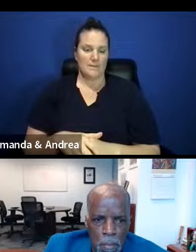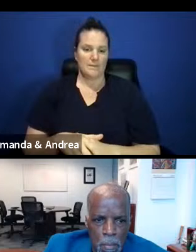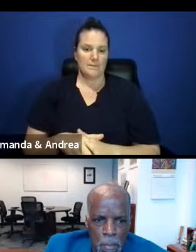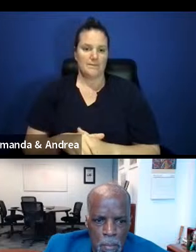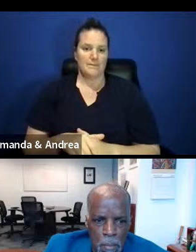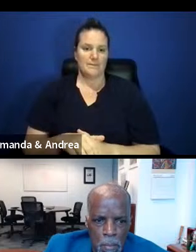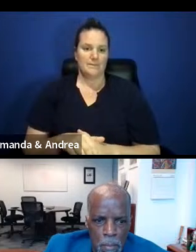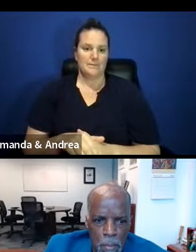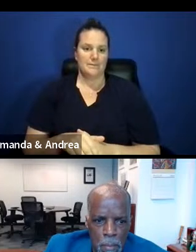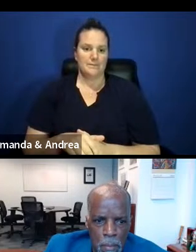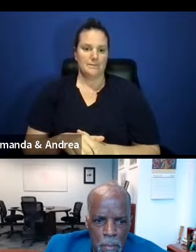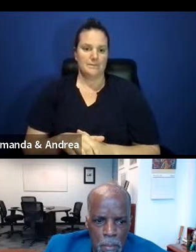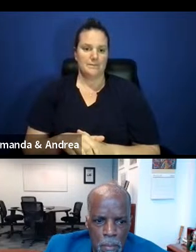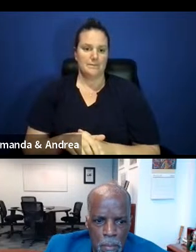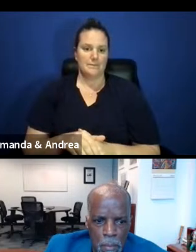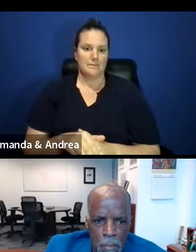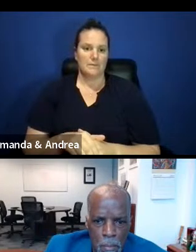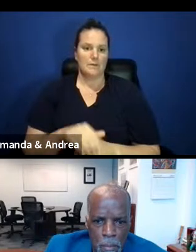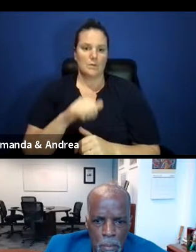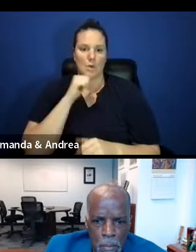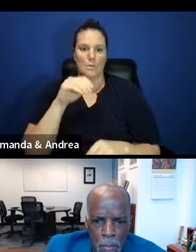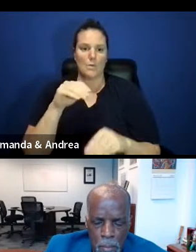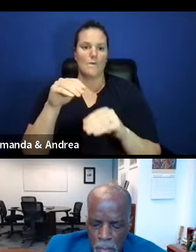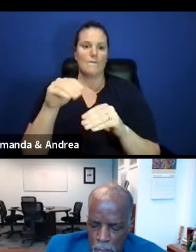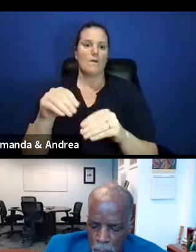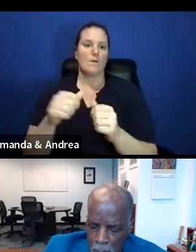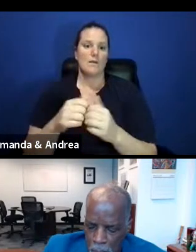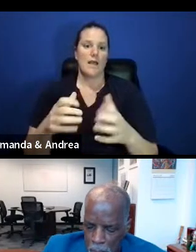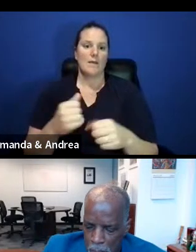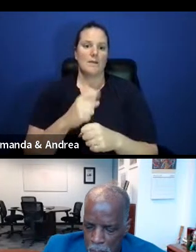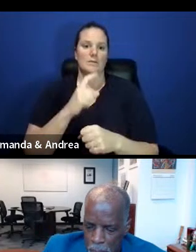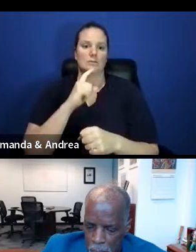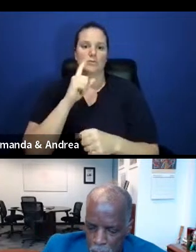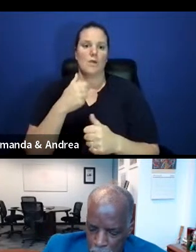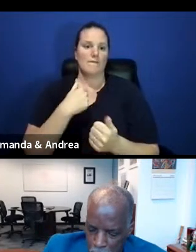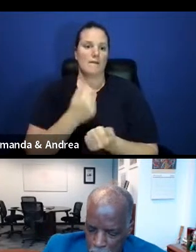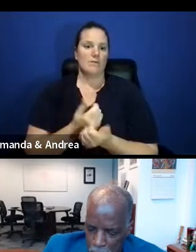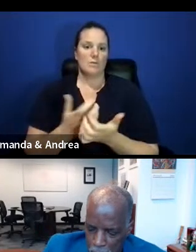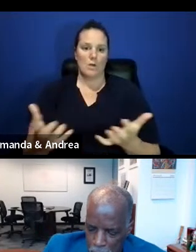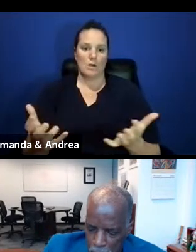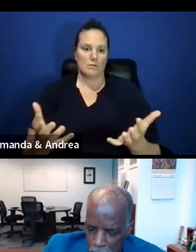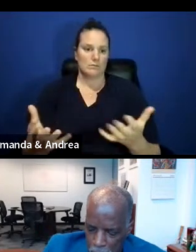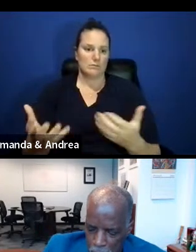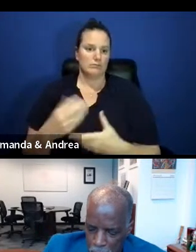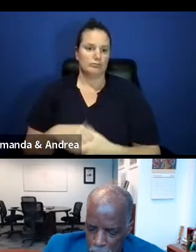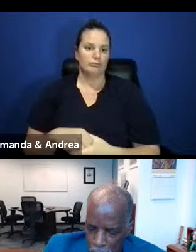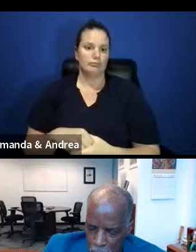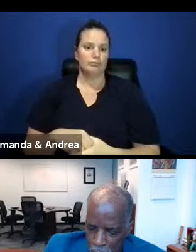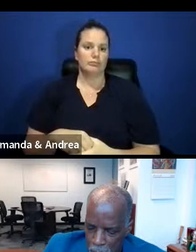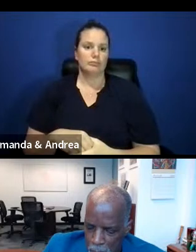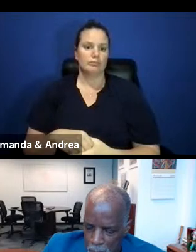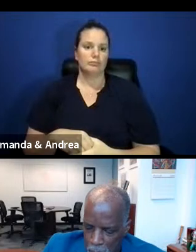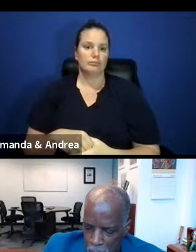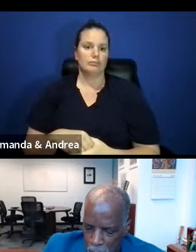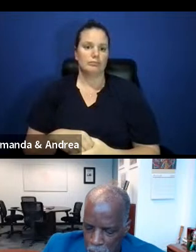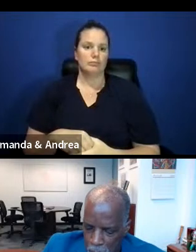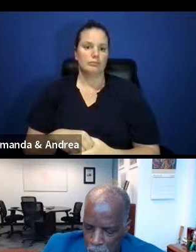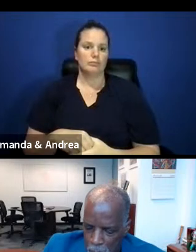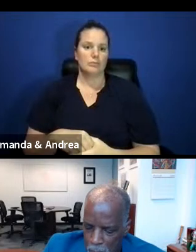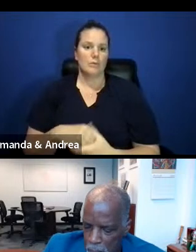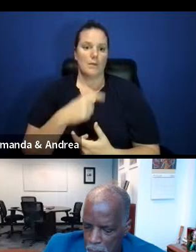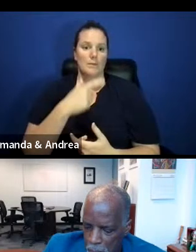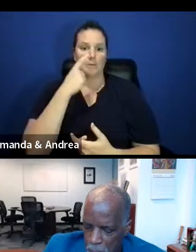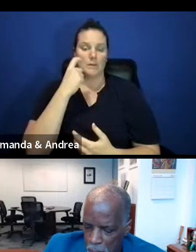move forward without making sure that you have everybody on board. Because as I look